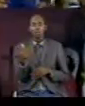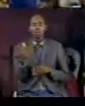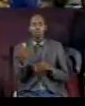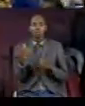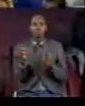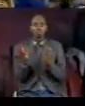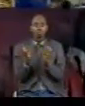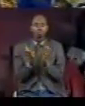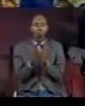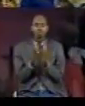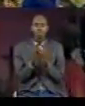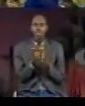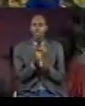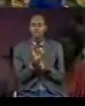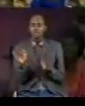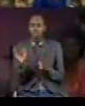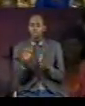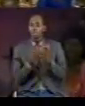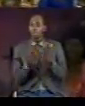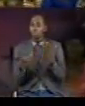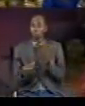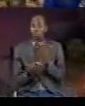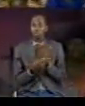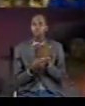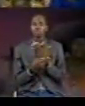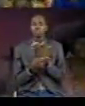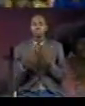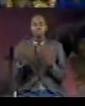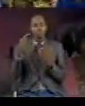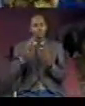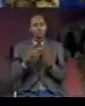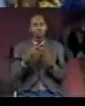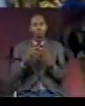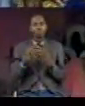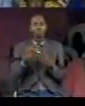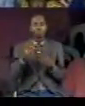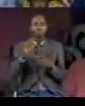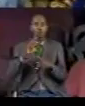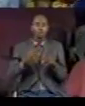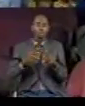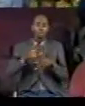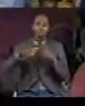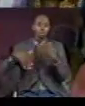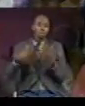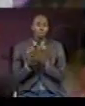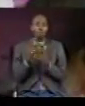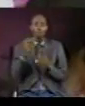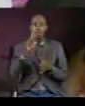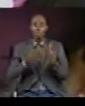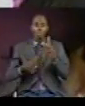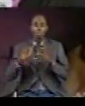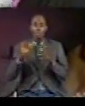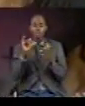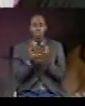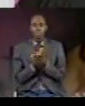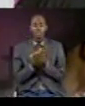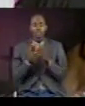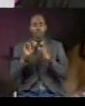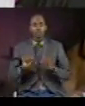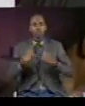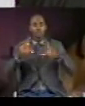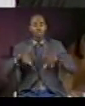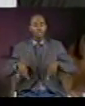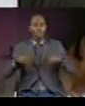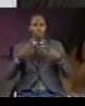online who gave their lives to Christ on Sunday, the 3rd of April, that is after this